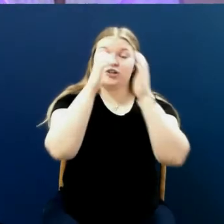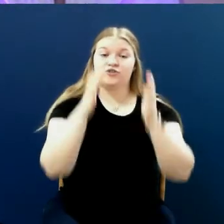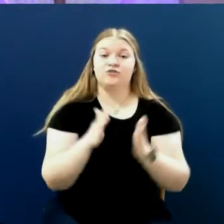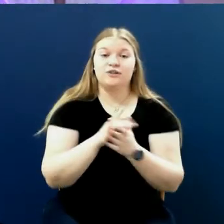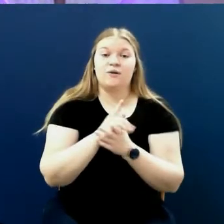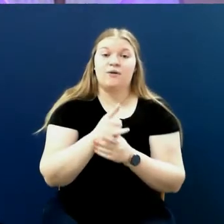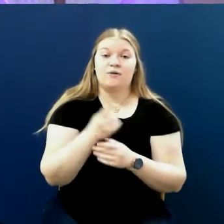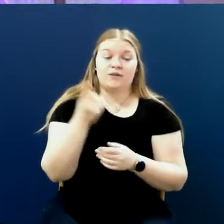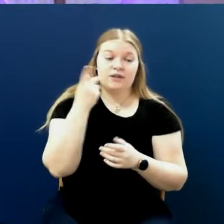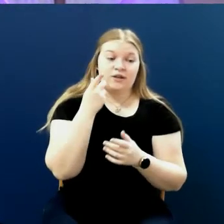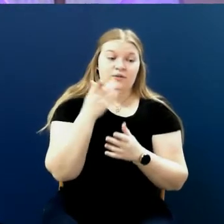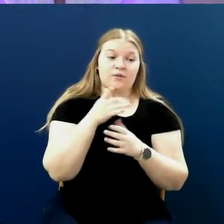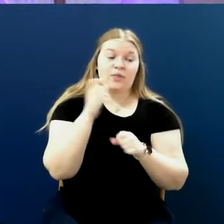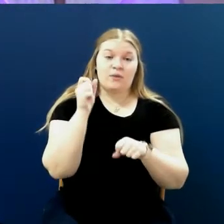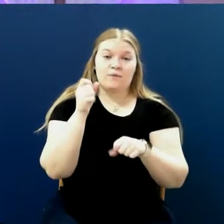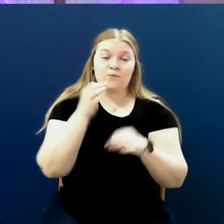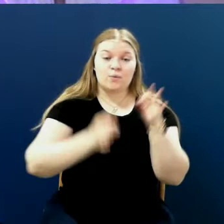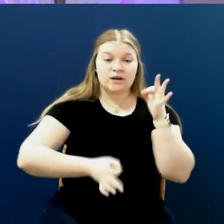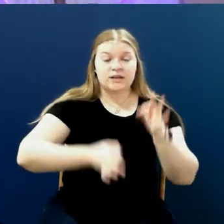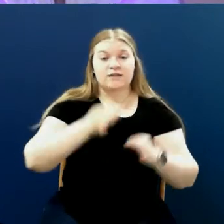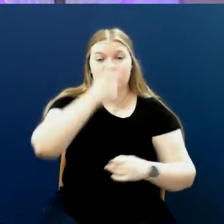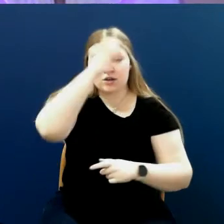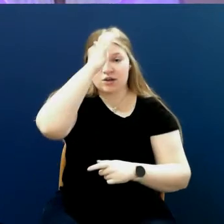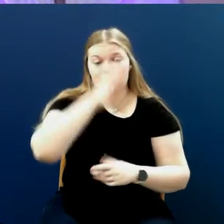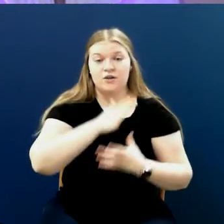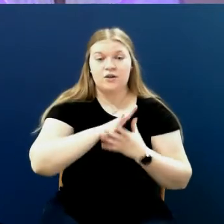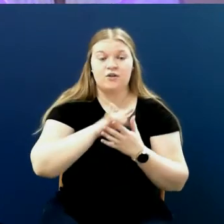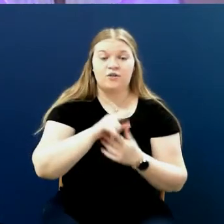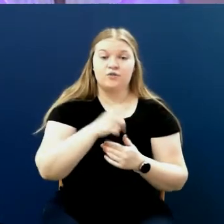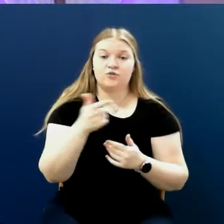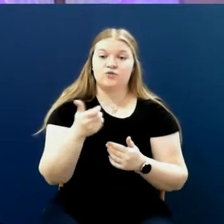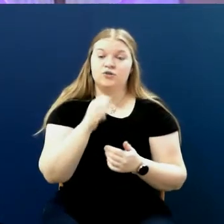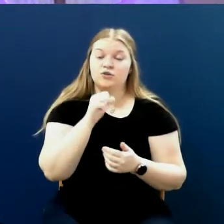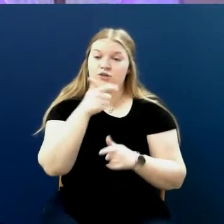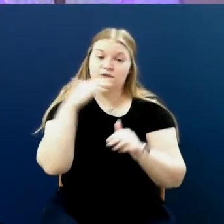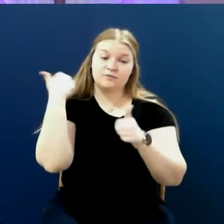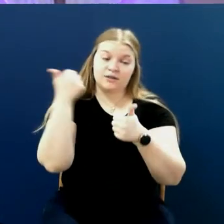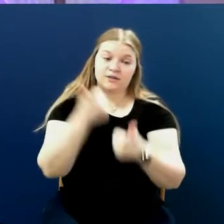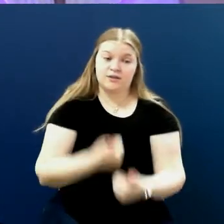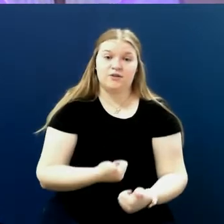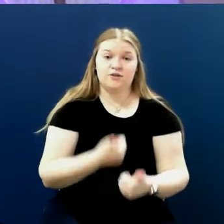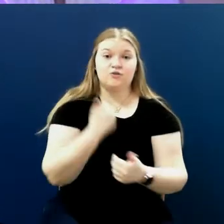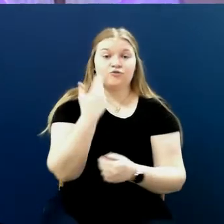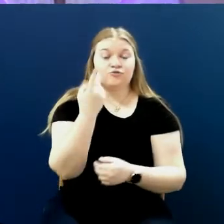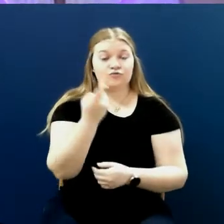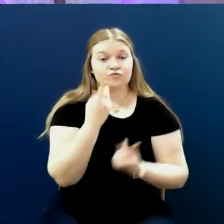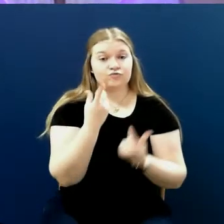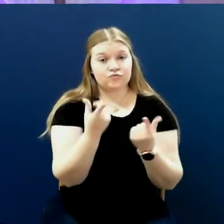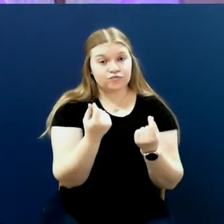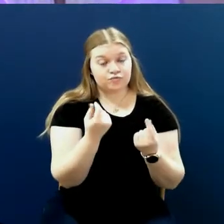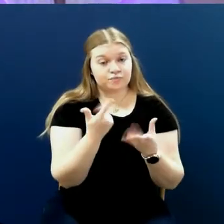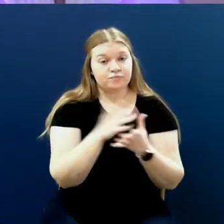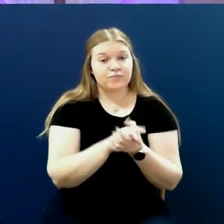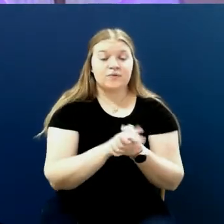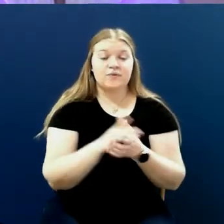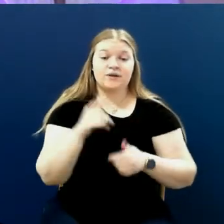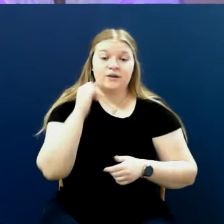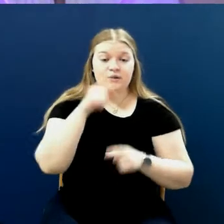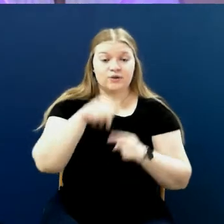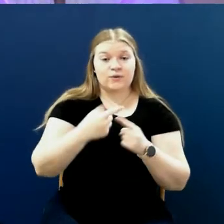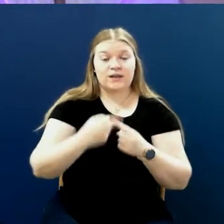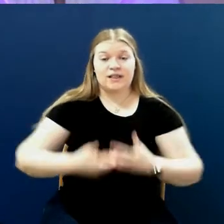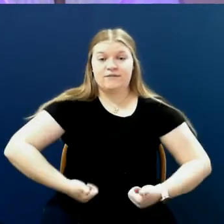is coming upon the sons of disobedience, in which you yourselves once walked when you lived in them.